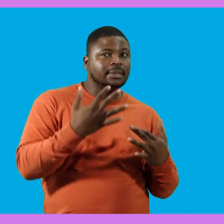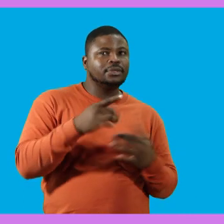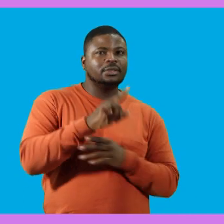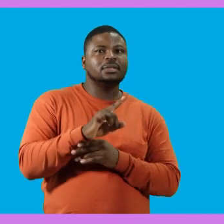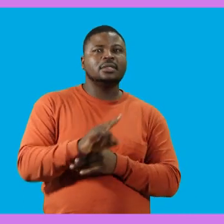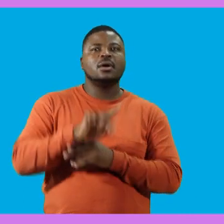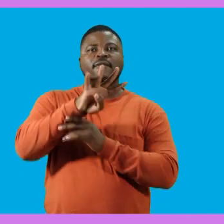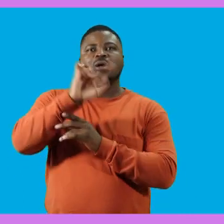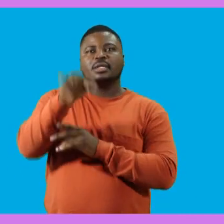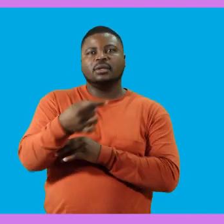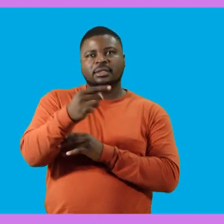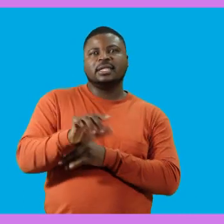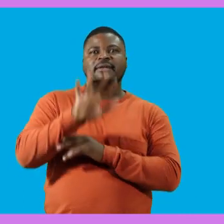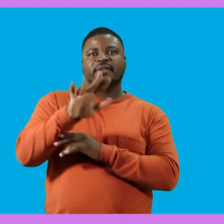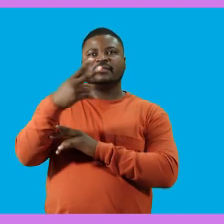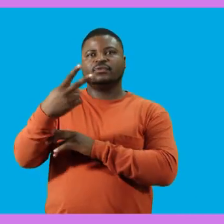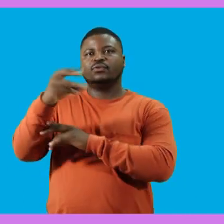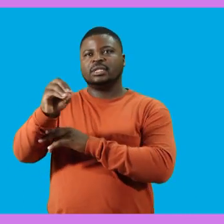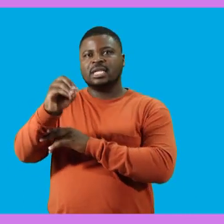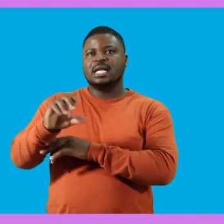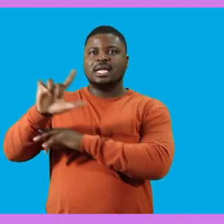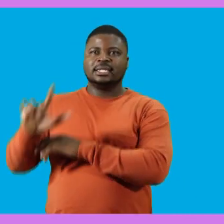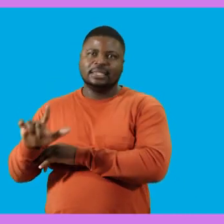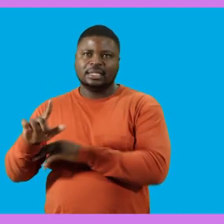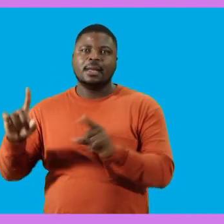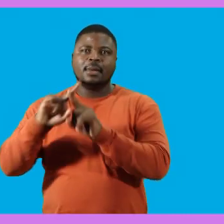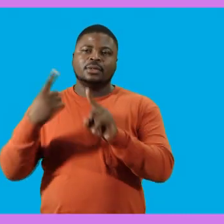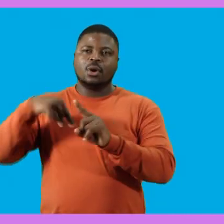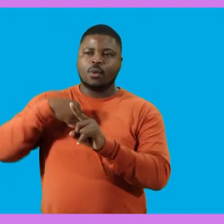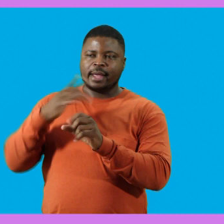4,520 liters, but we're only filling it at